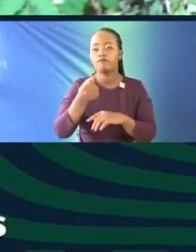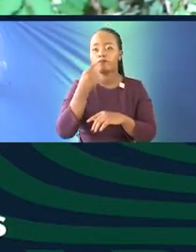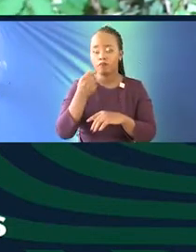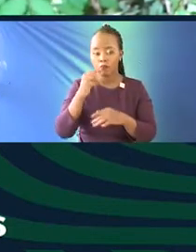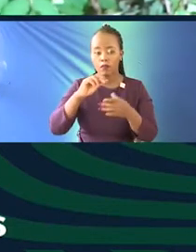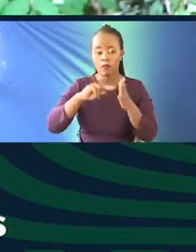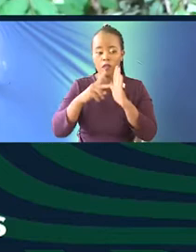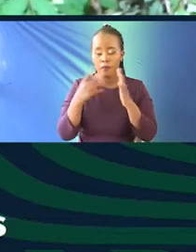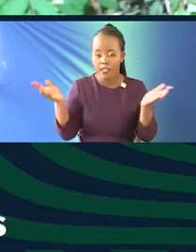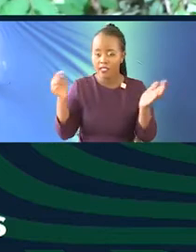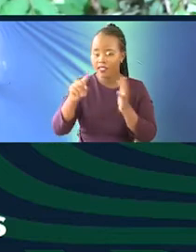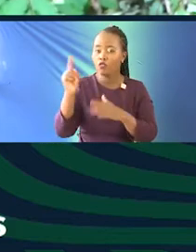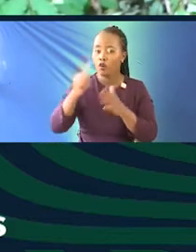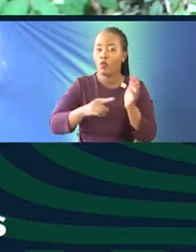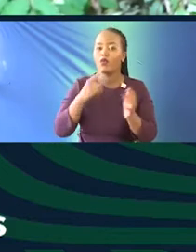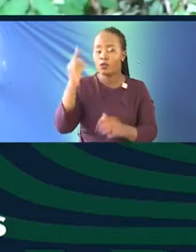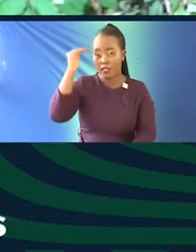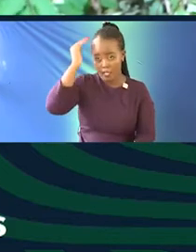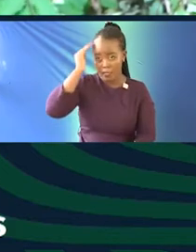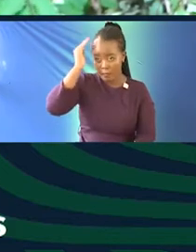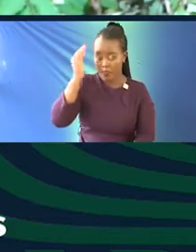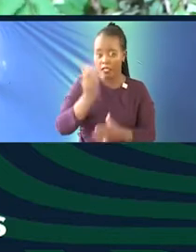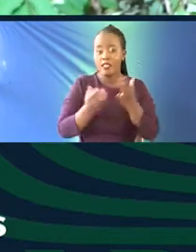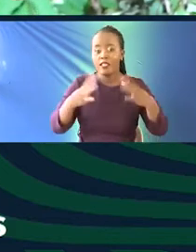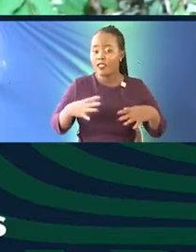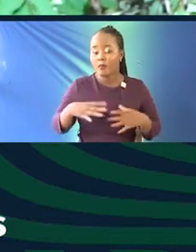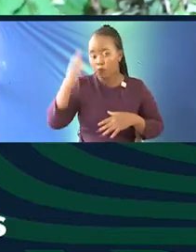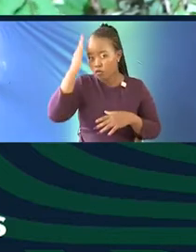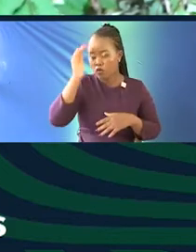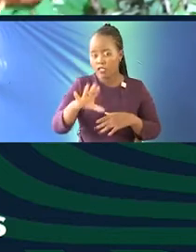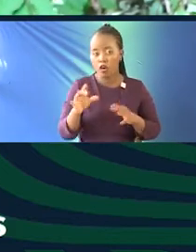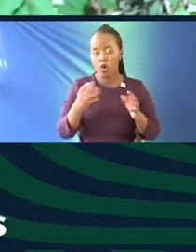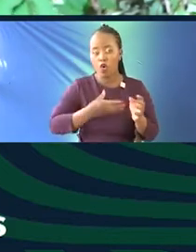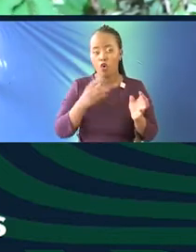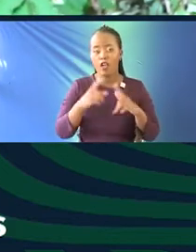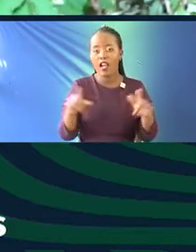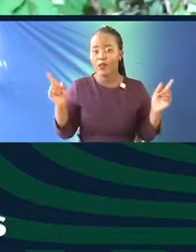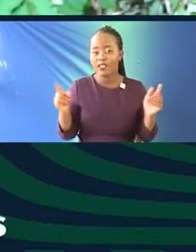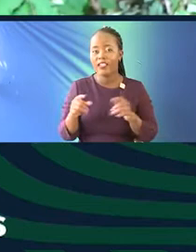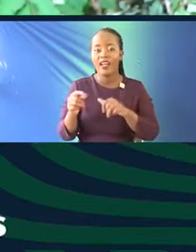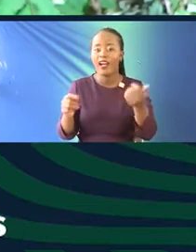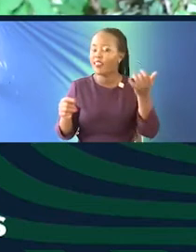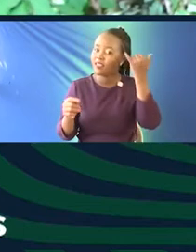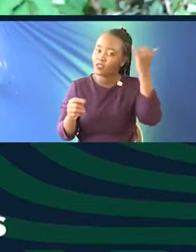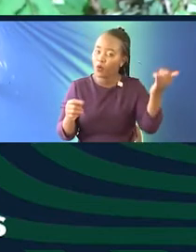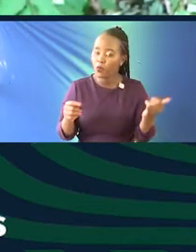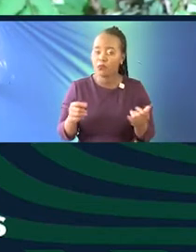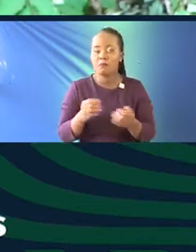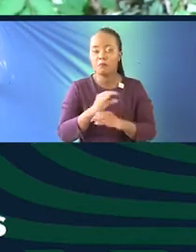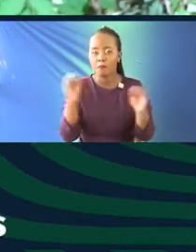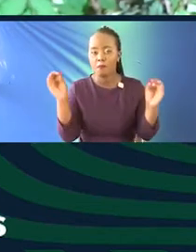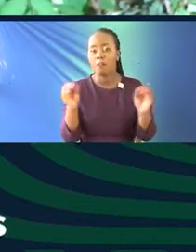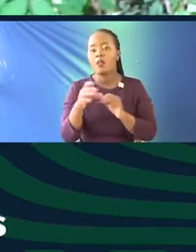point is, this is what we call ancestral memory. You know, some people know it in their language. Others don't, you know. Others get to learn about it on the internet because